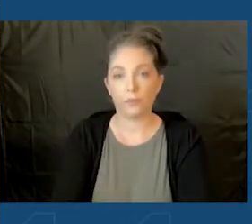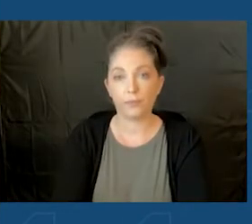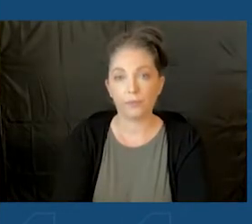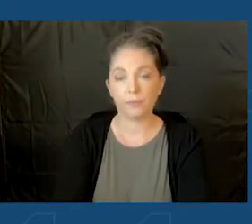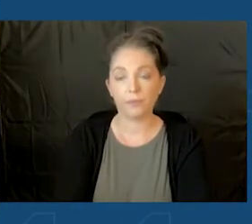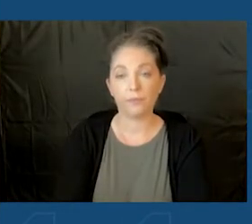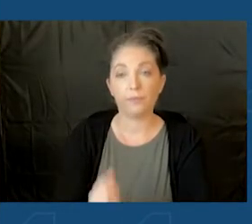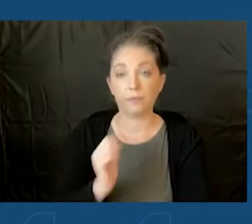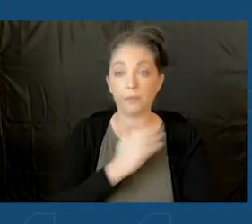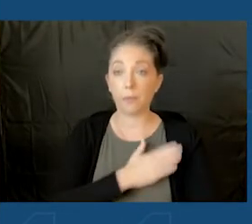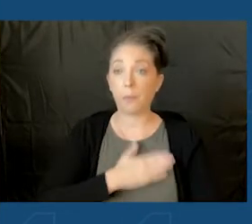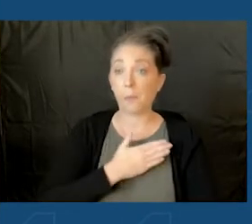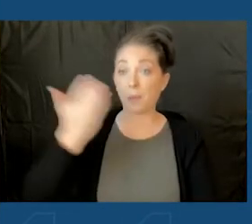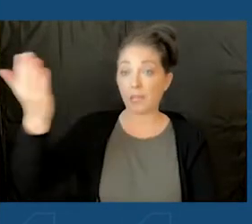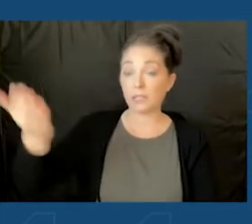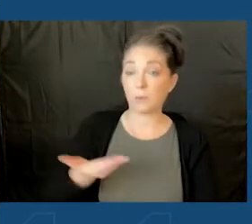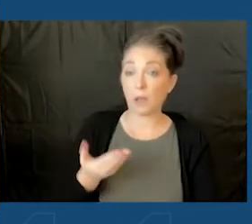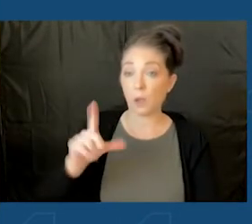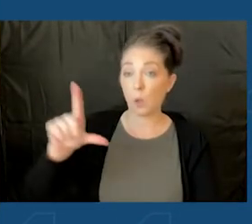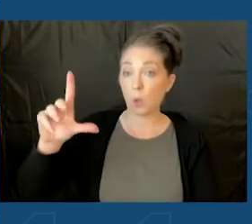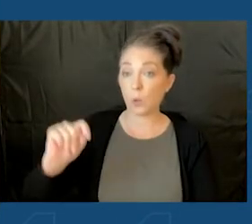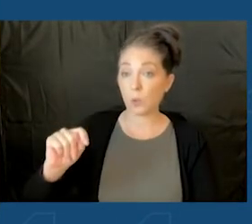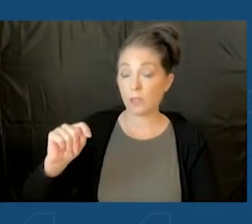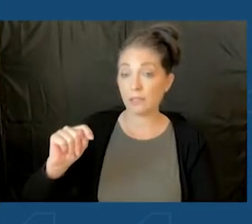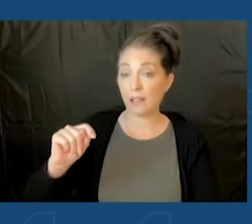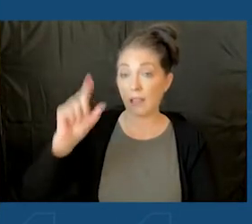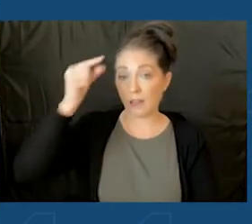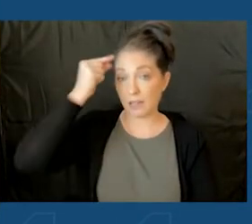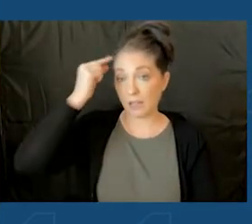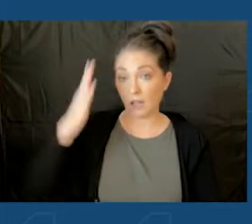Please welcome to the podium Lieutenant Governor Antonio Delgado.